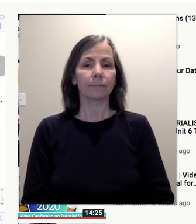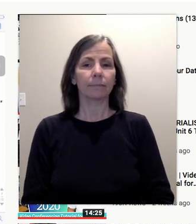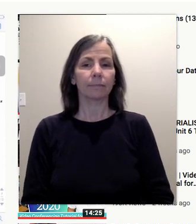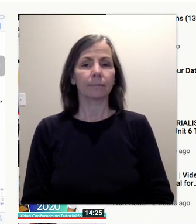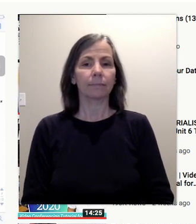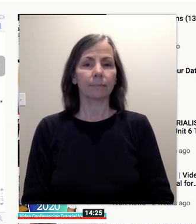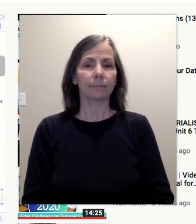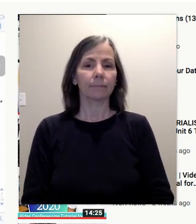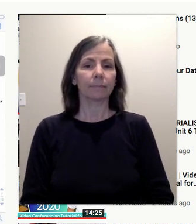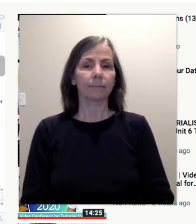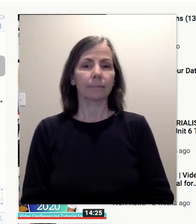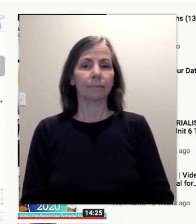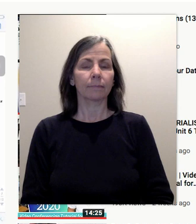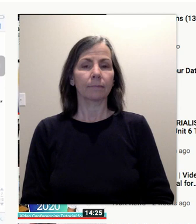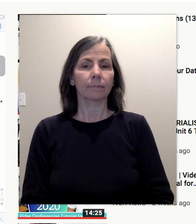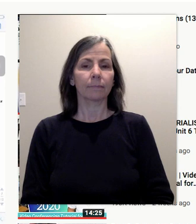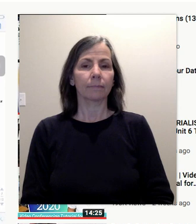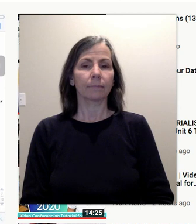I'm going to draw